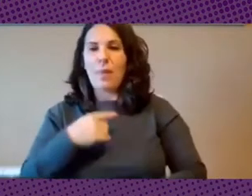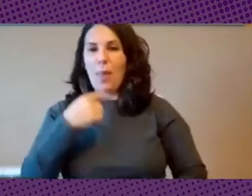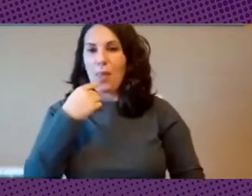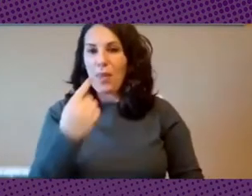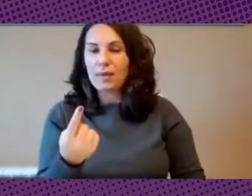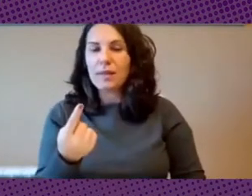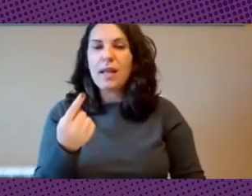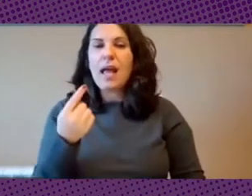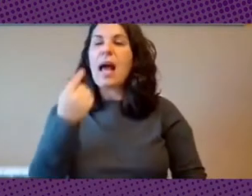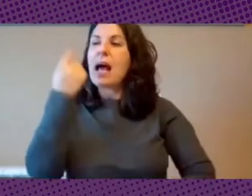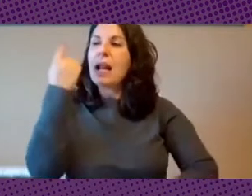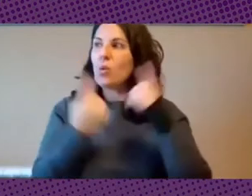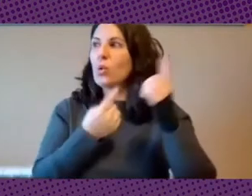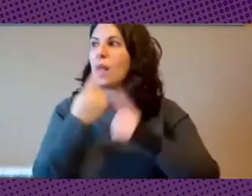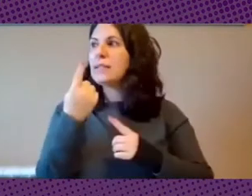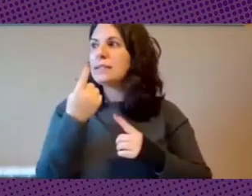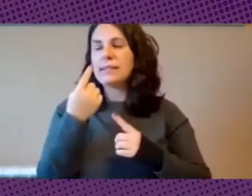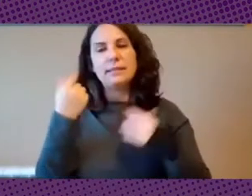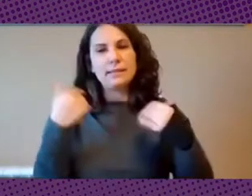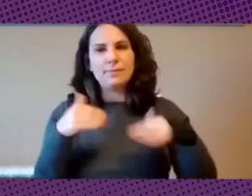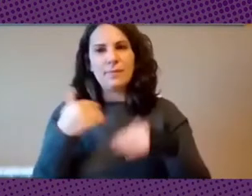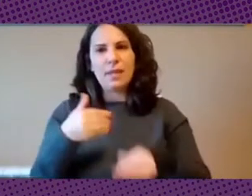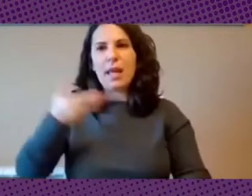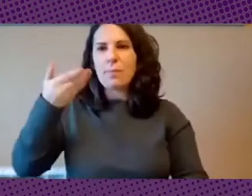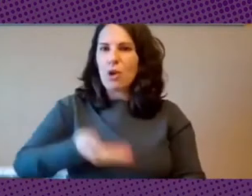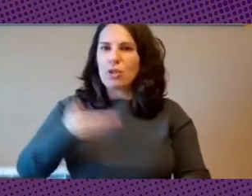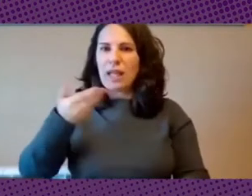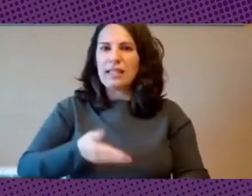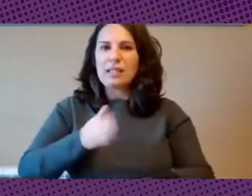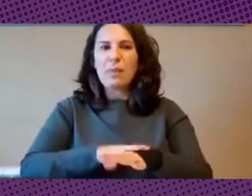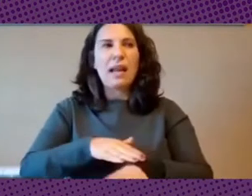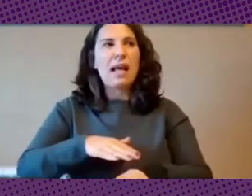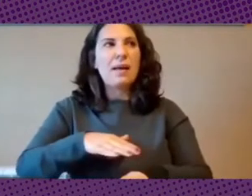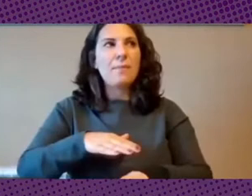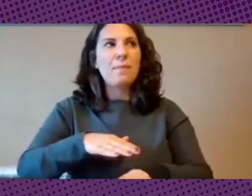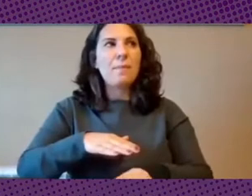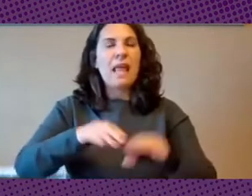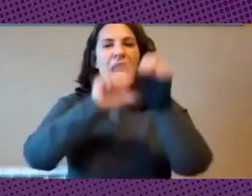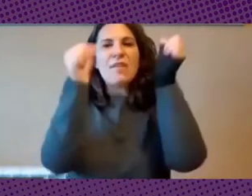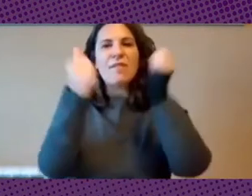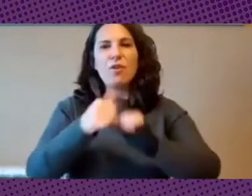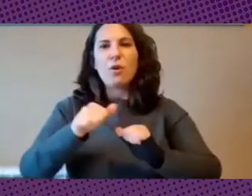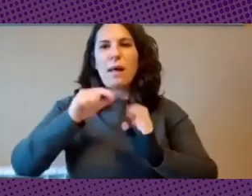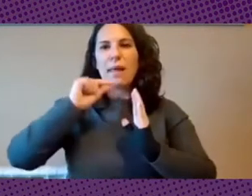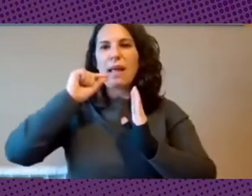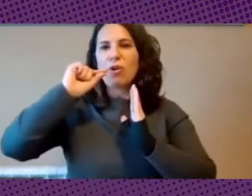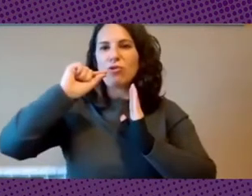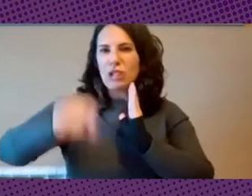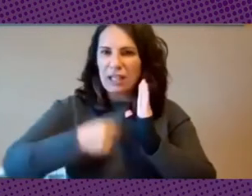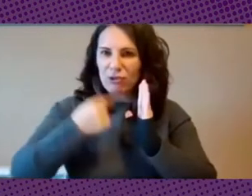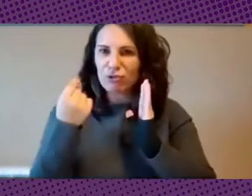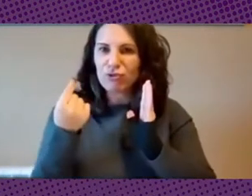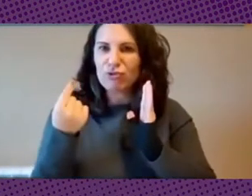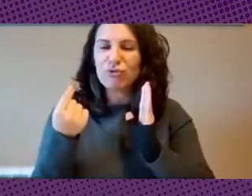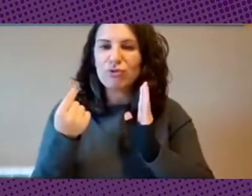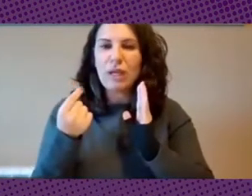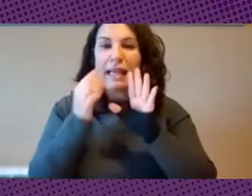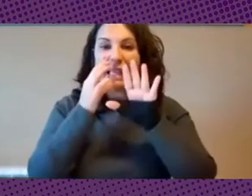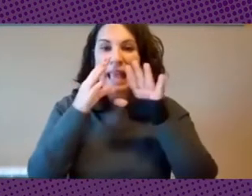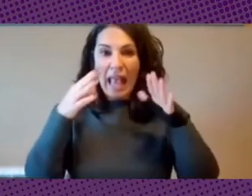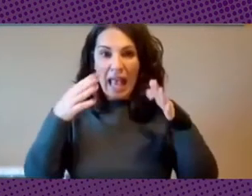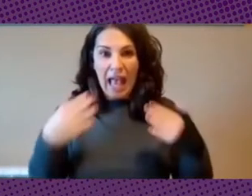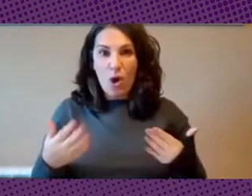the way in which these contracts that we know very little about are tying the hands of states in order to prevent them from adopting